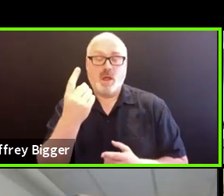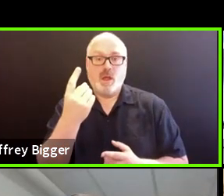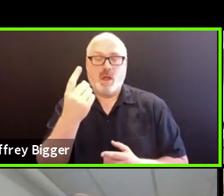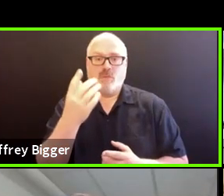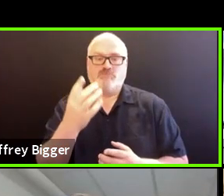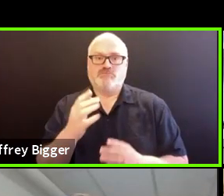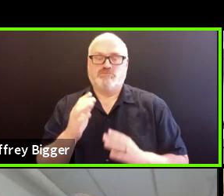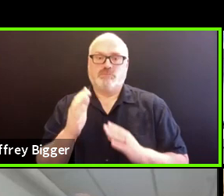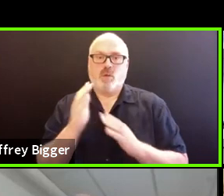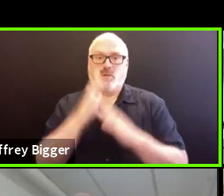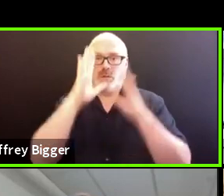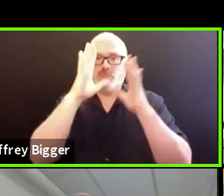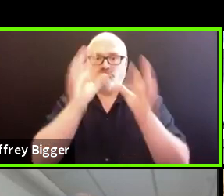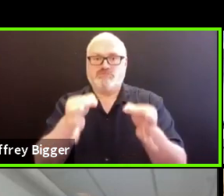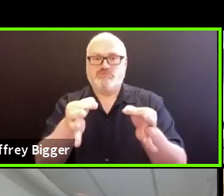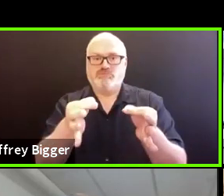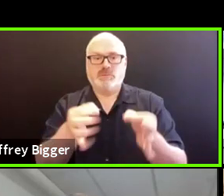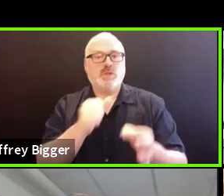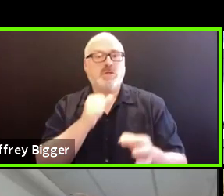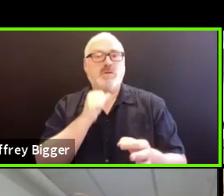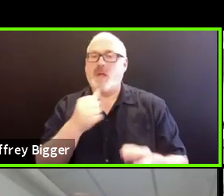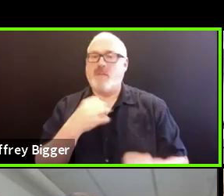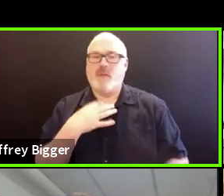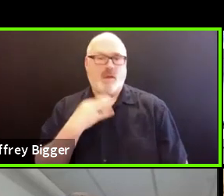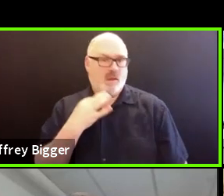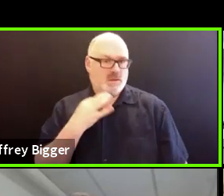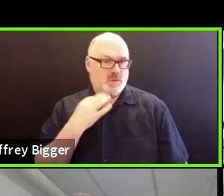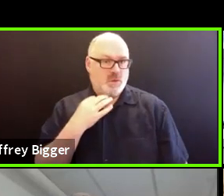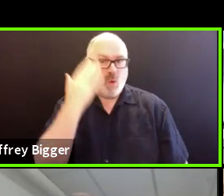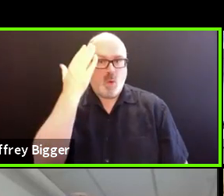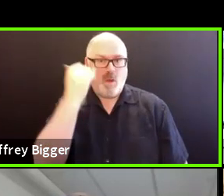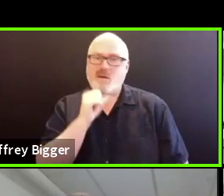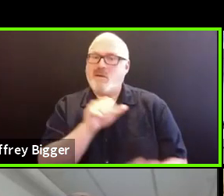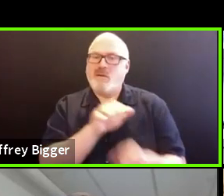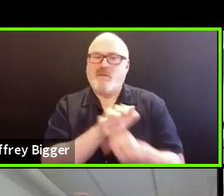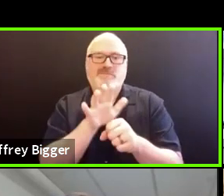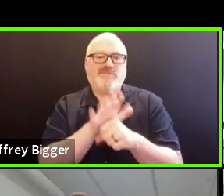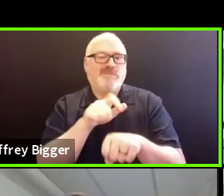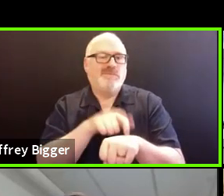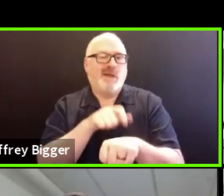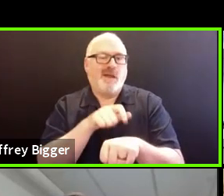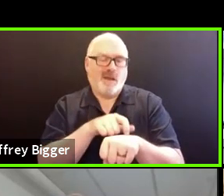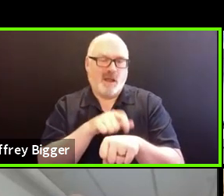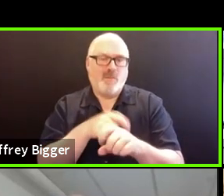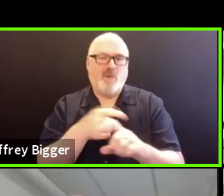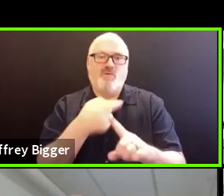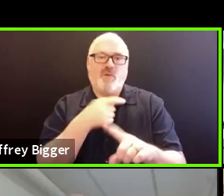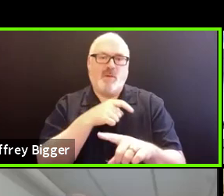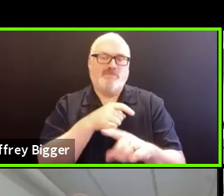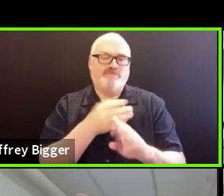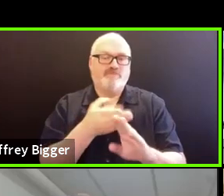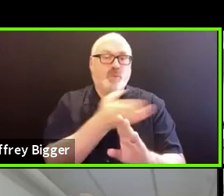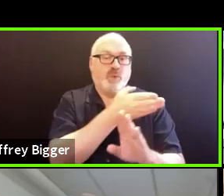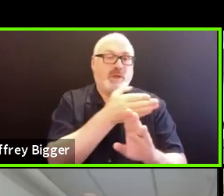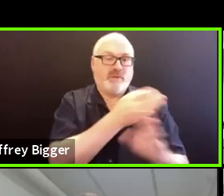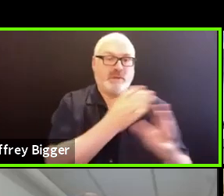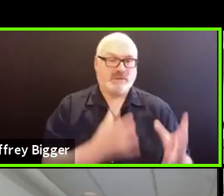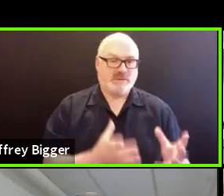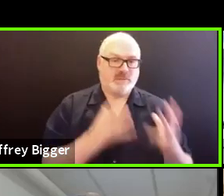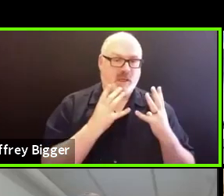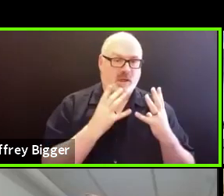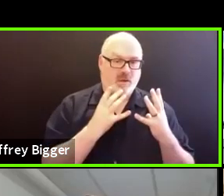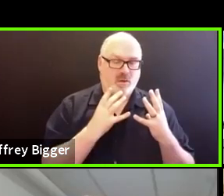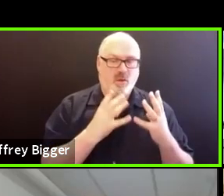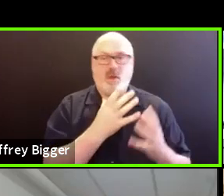ultimately determined to not be eligible because there hadn't been enough time to pass between their previous sabbatical and